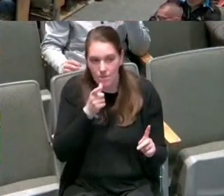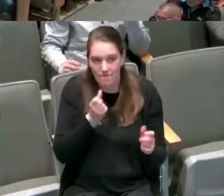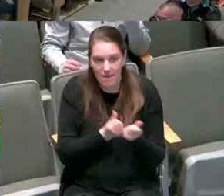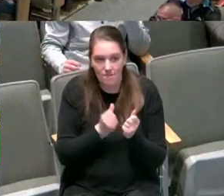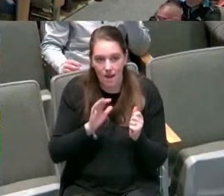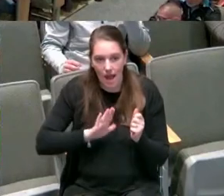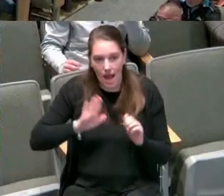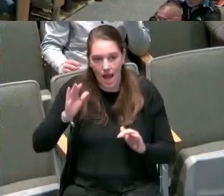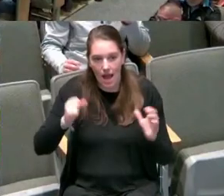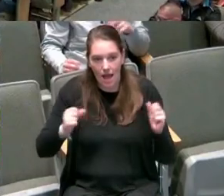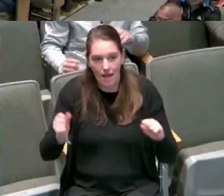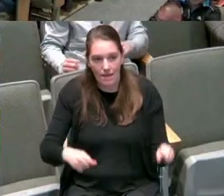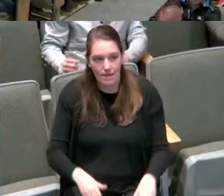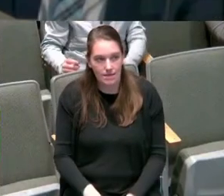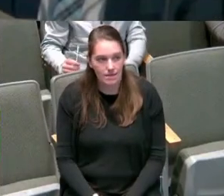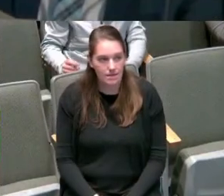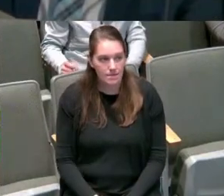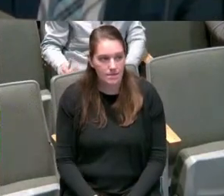oh